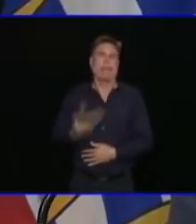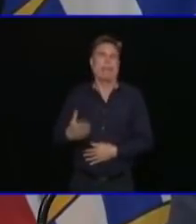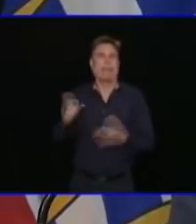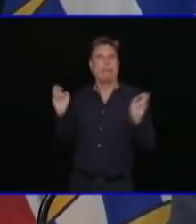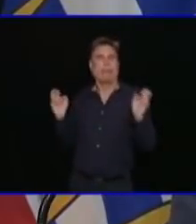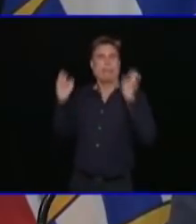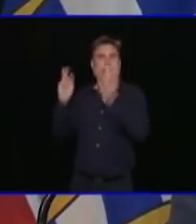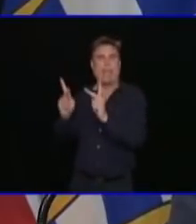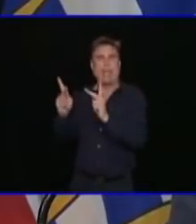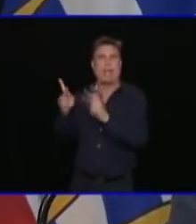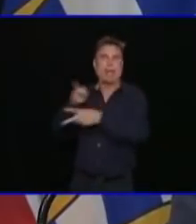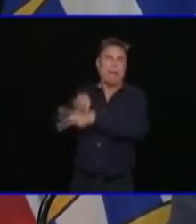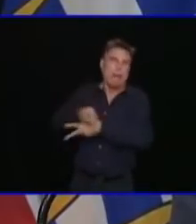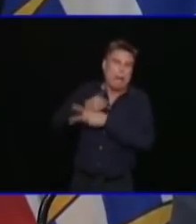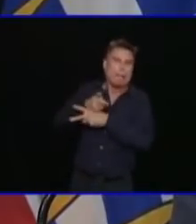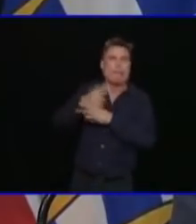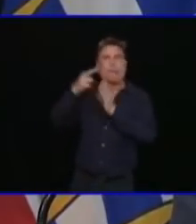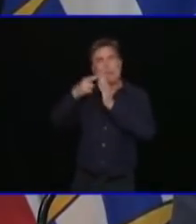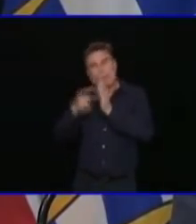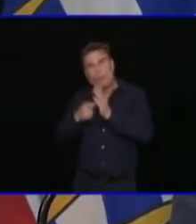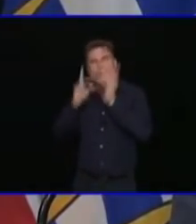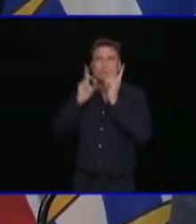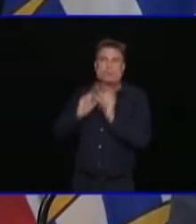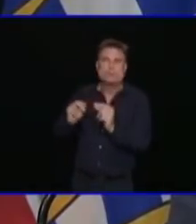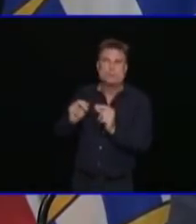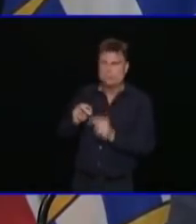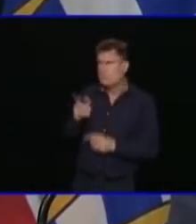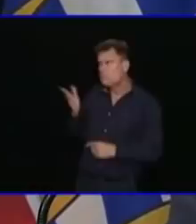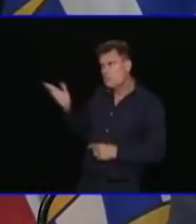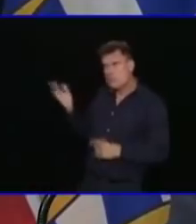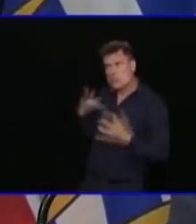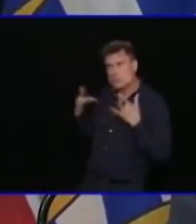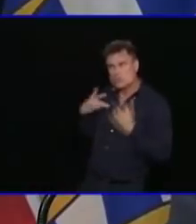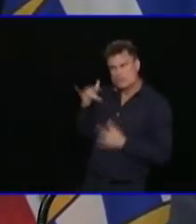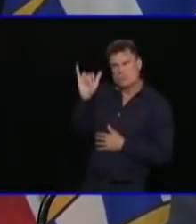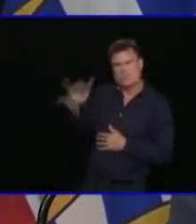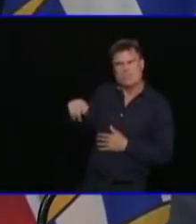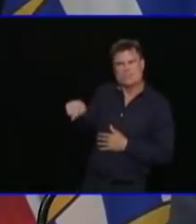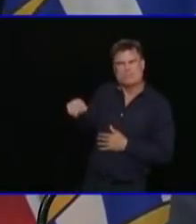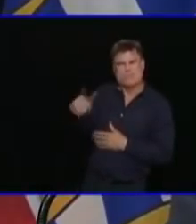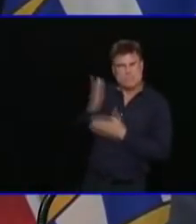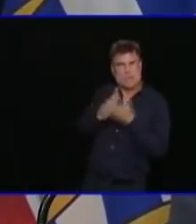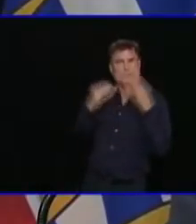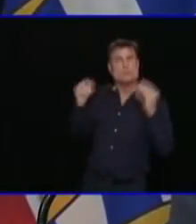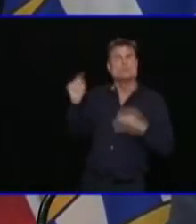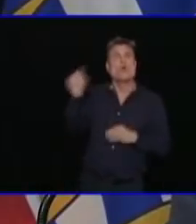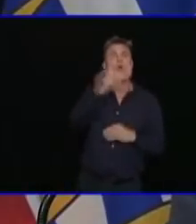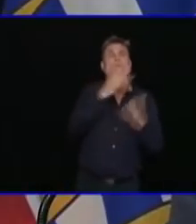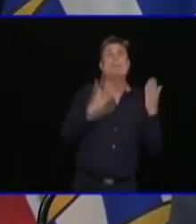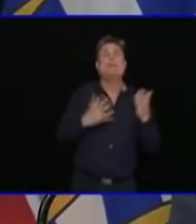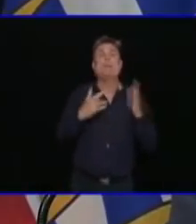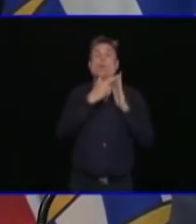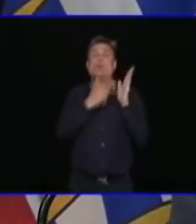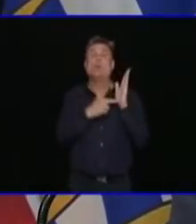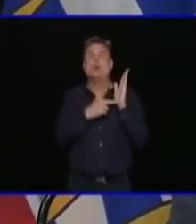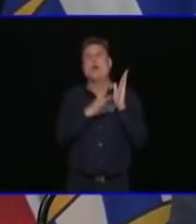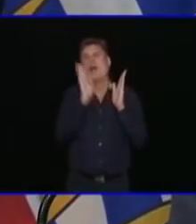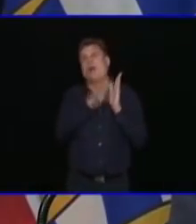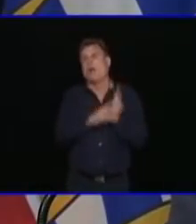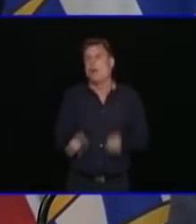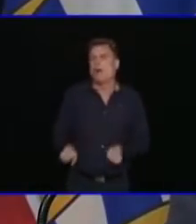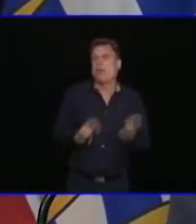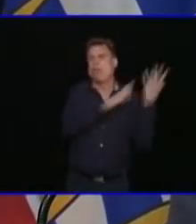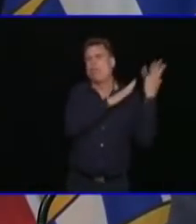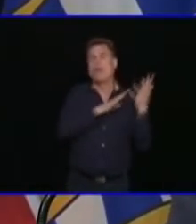couple of days. Are you concerned at this turning point that stores now may be less rigorous in maintaining crowd control and social